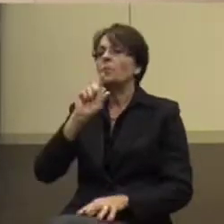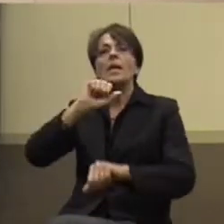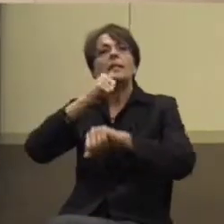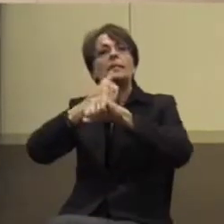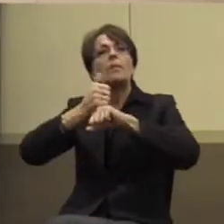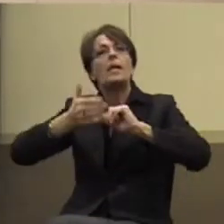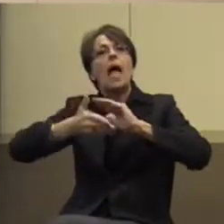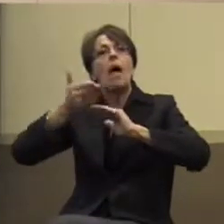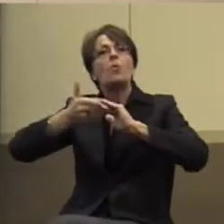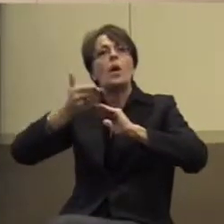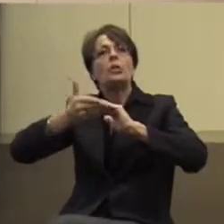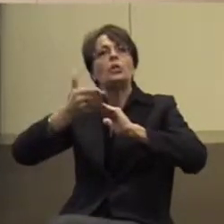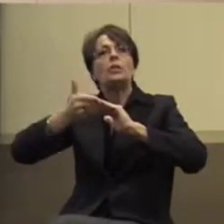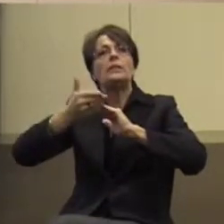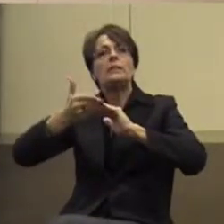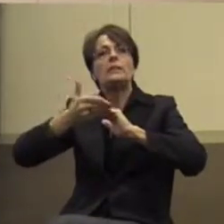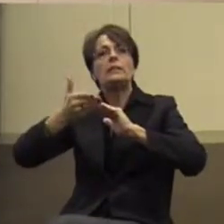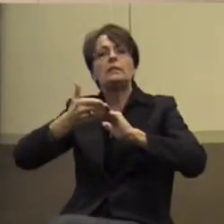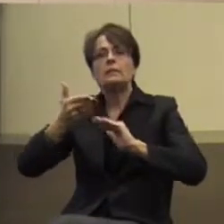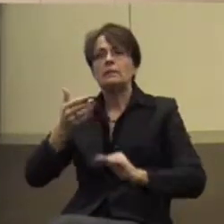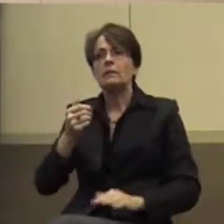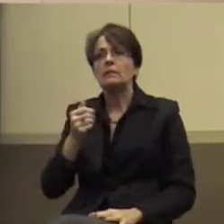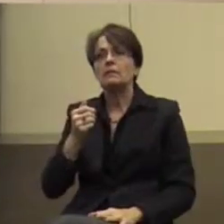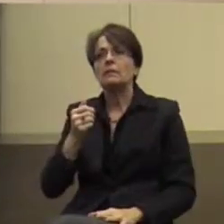Yeah, establishing operations,